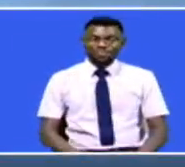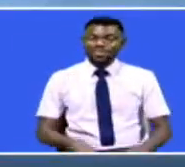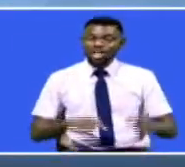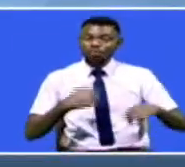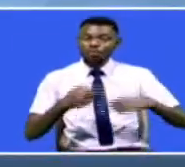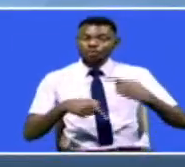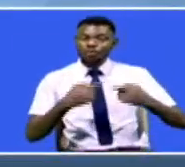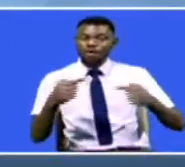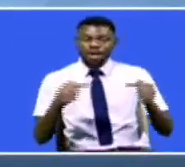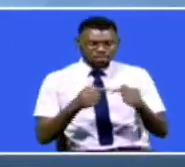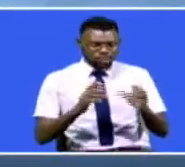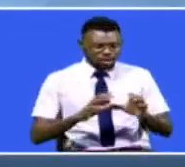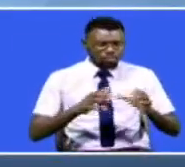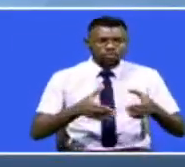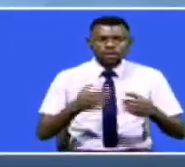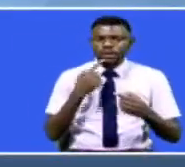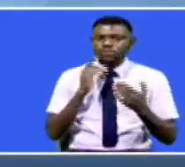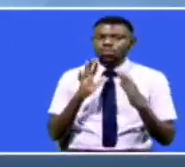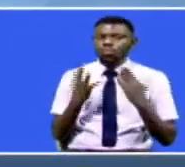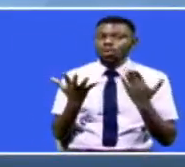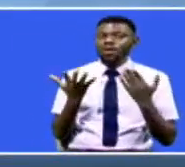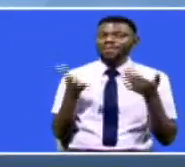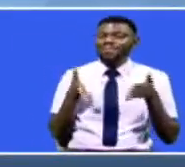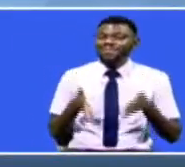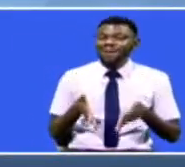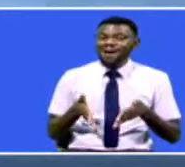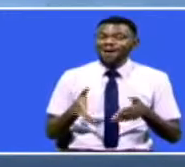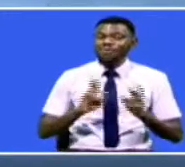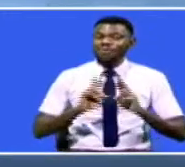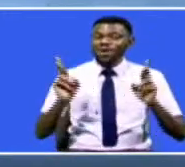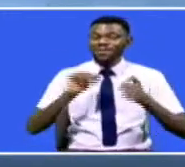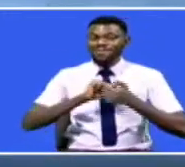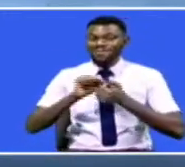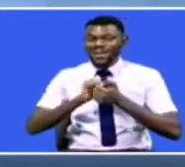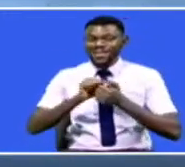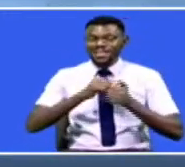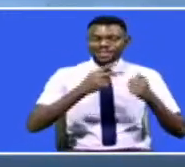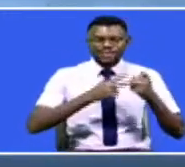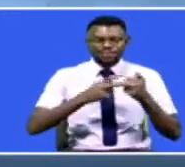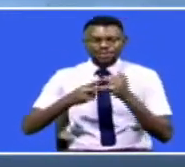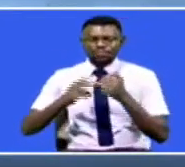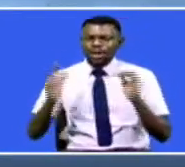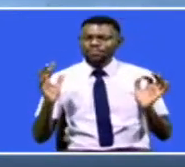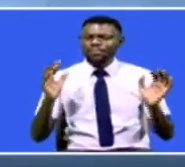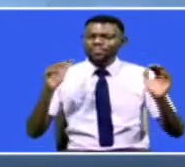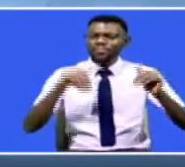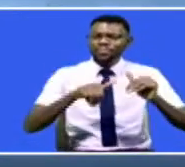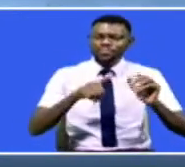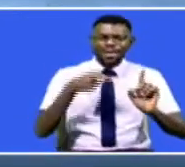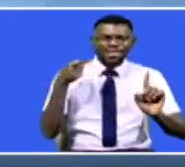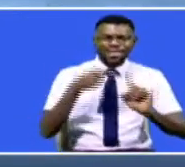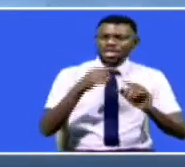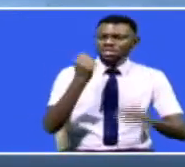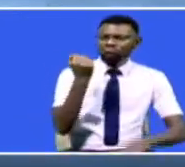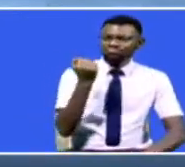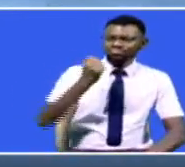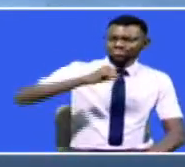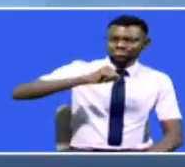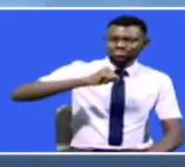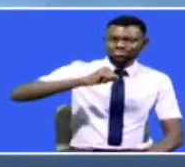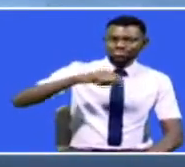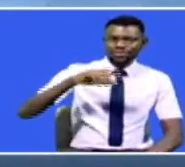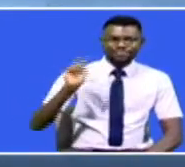Moving on, the opposition now says it is all systems go ahead of Friday's sabasaba rally meant to protest against the President